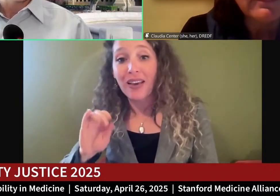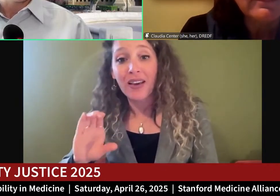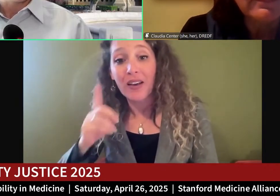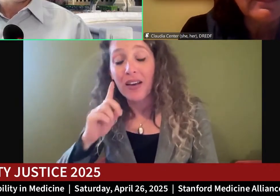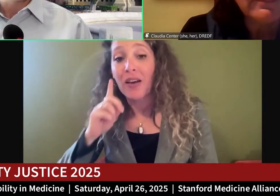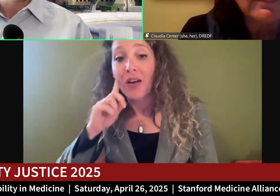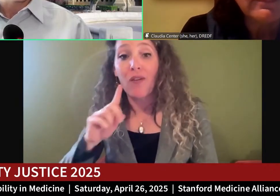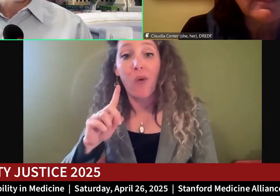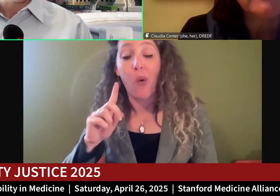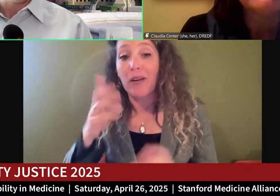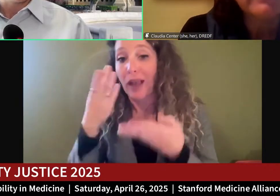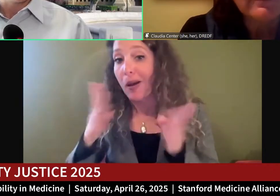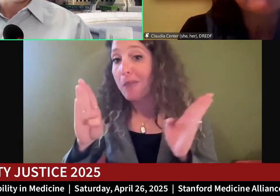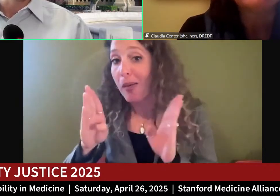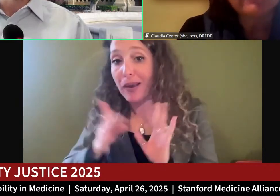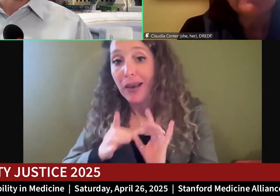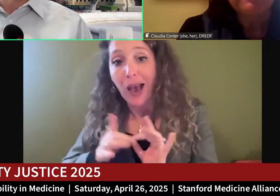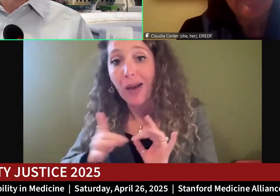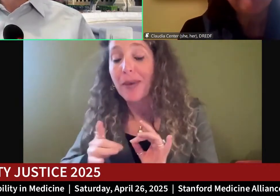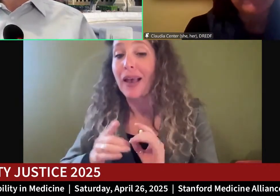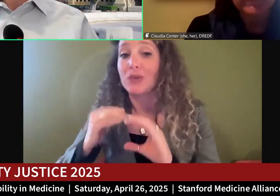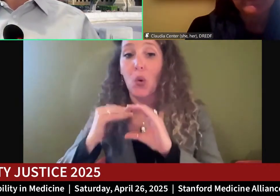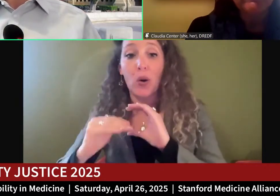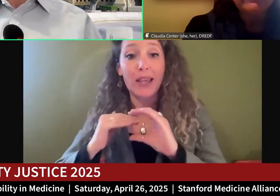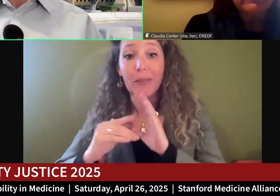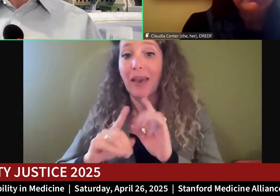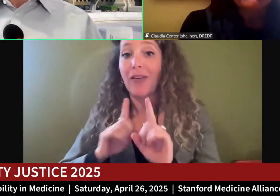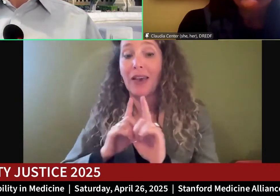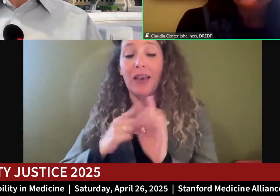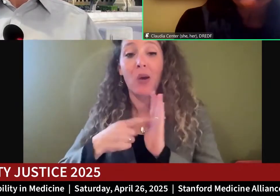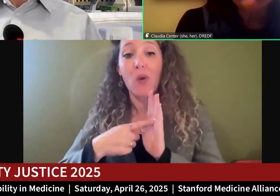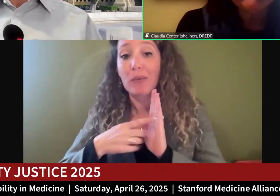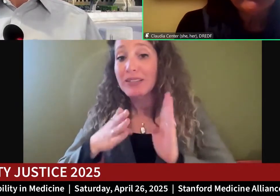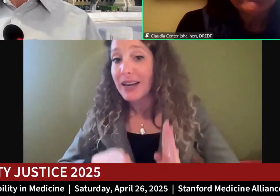examples of public comments or emailing representatives?